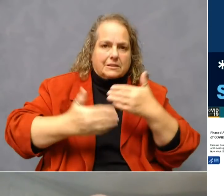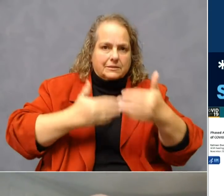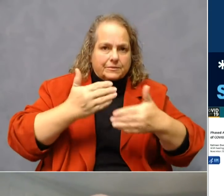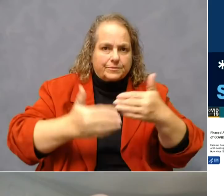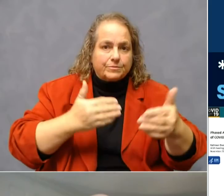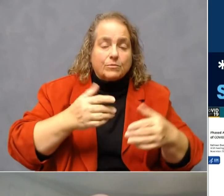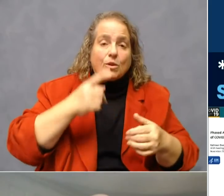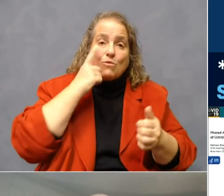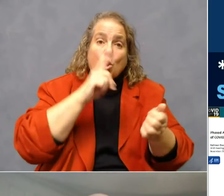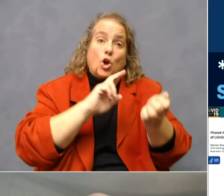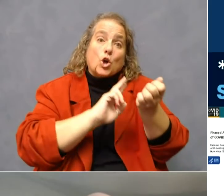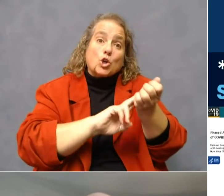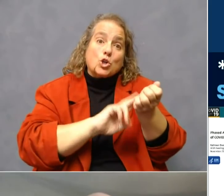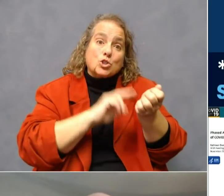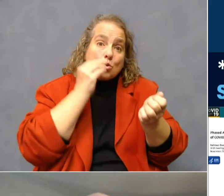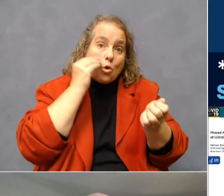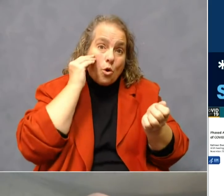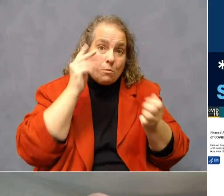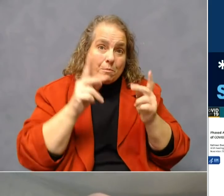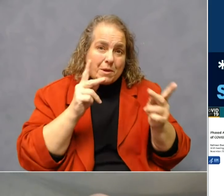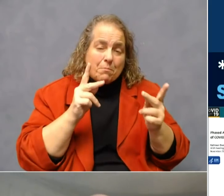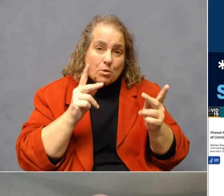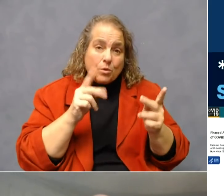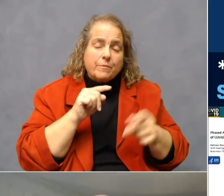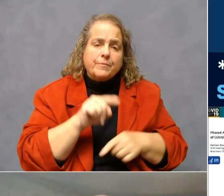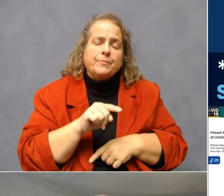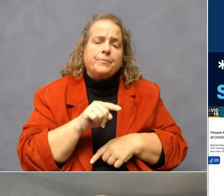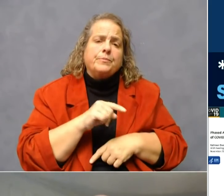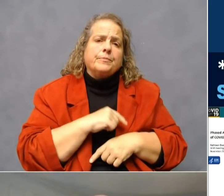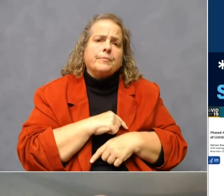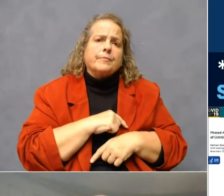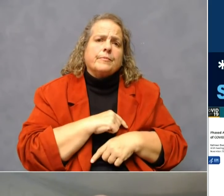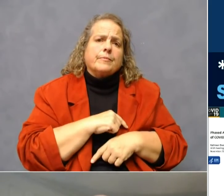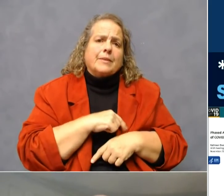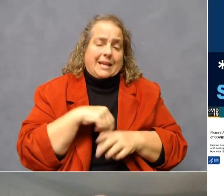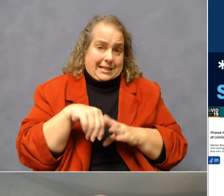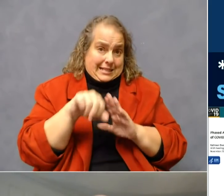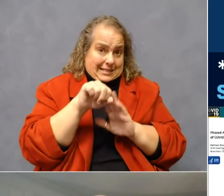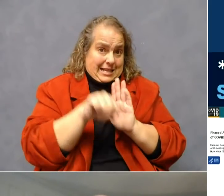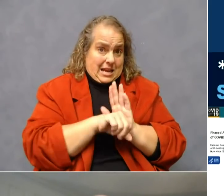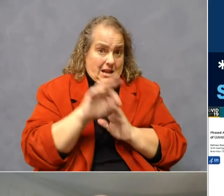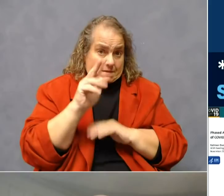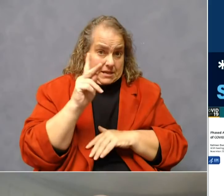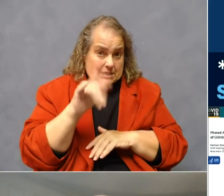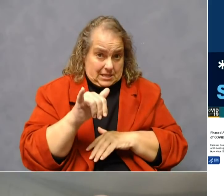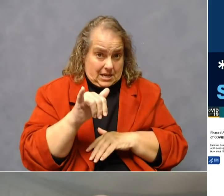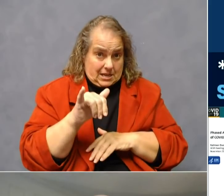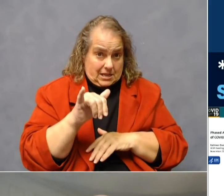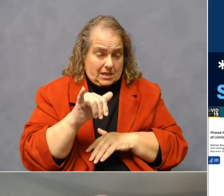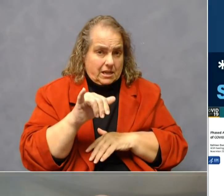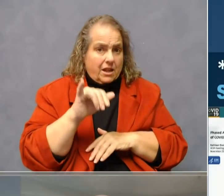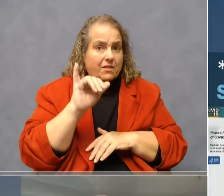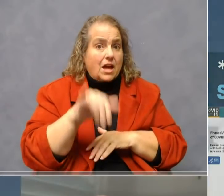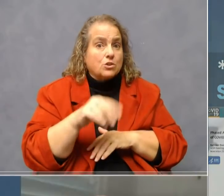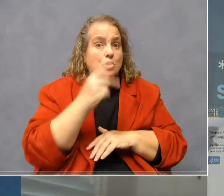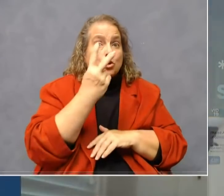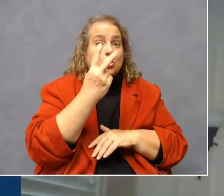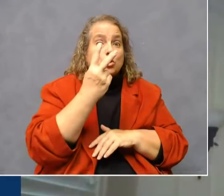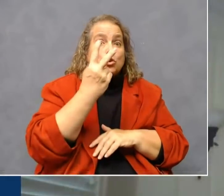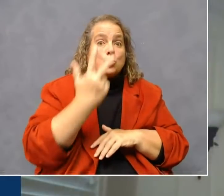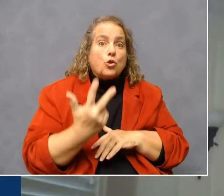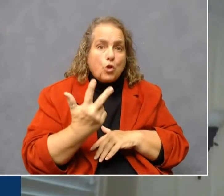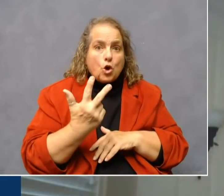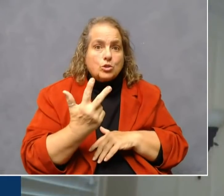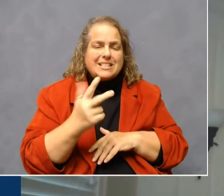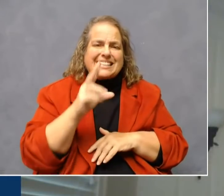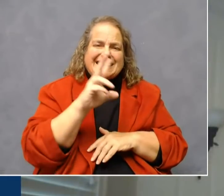make a few observations. In the state of Kentucky, this is where 2/3 of our deaths have occurred. So